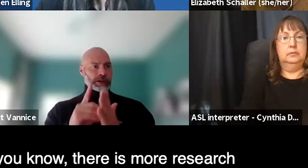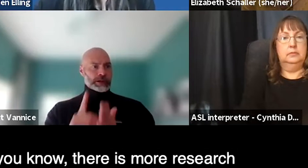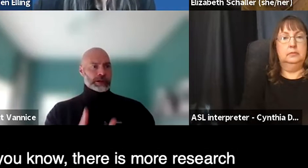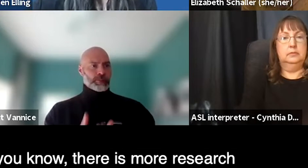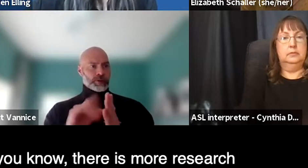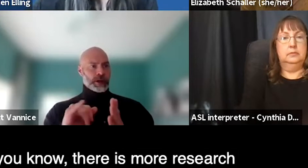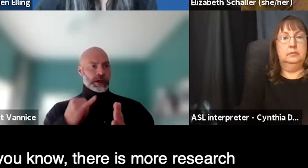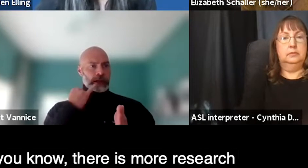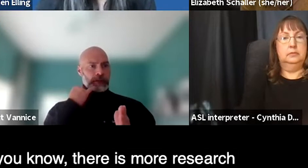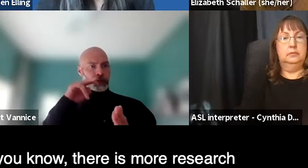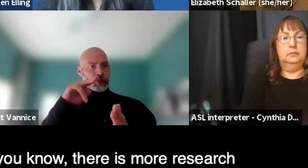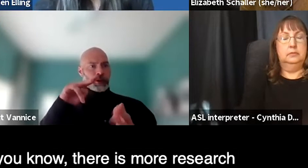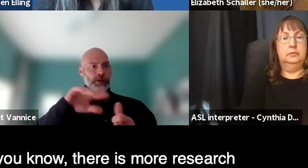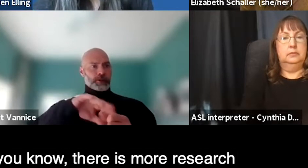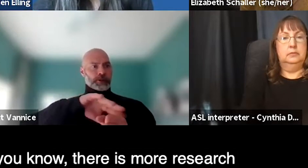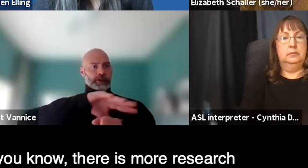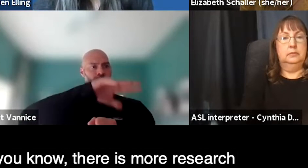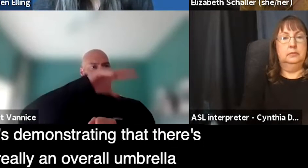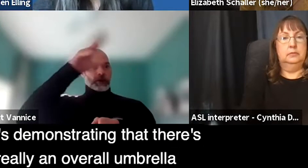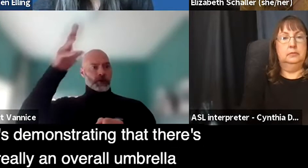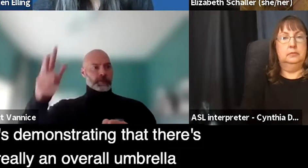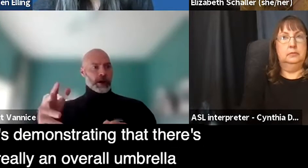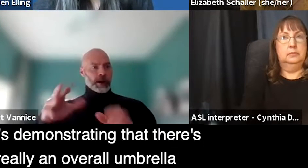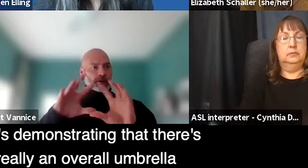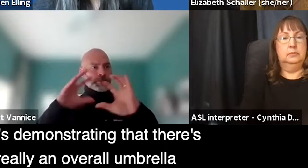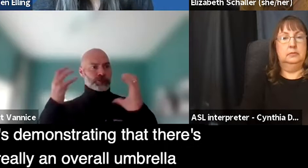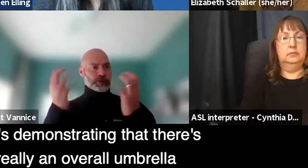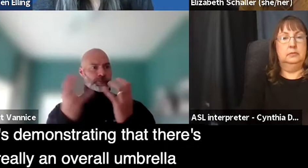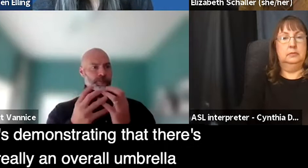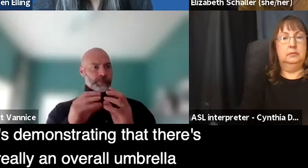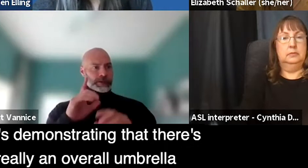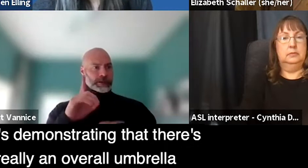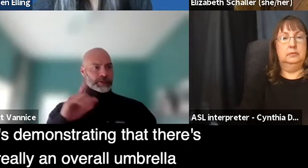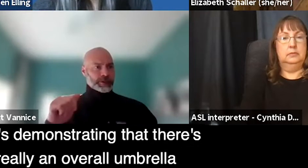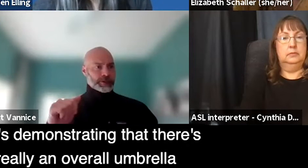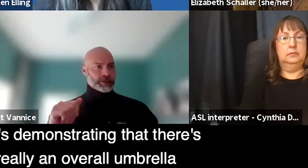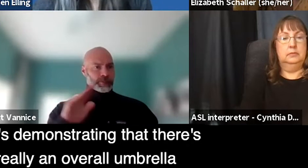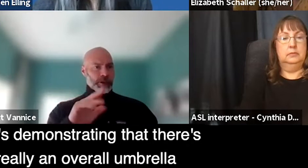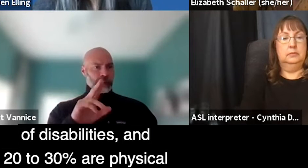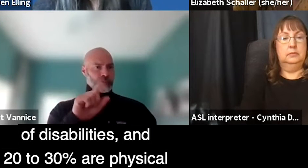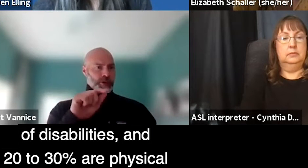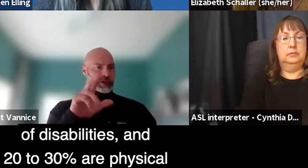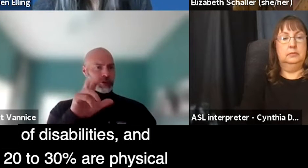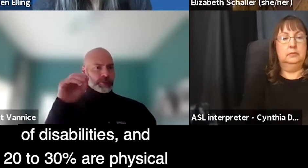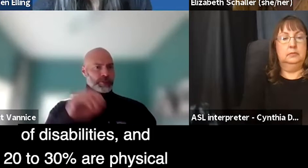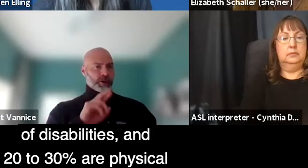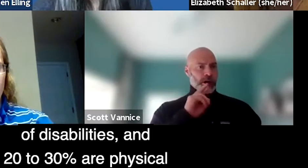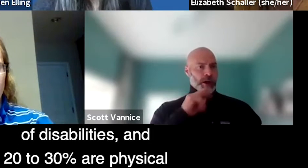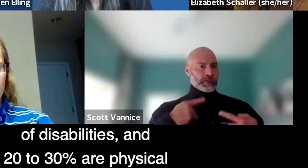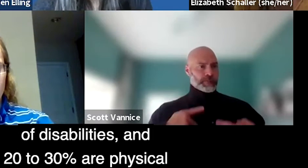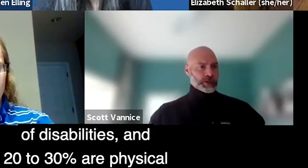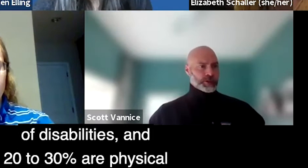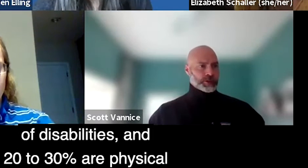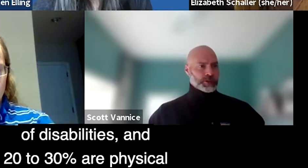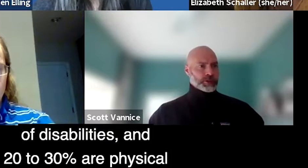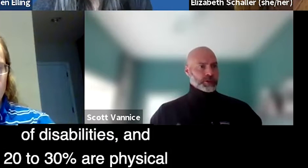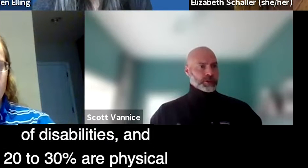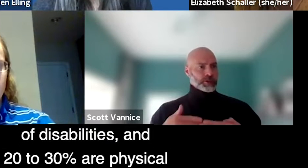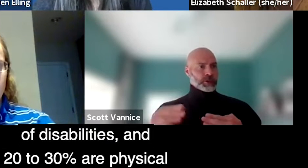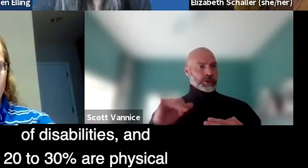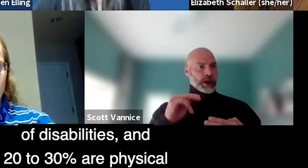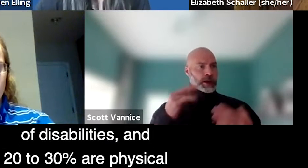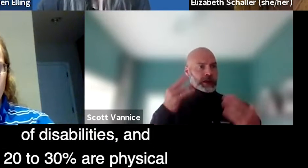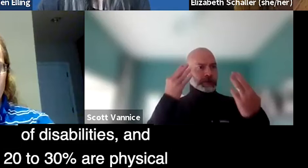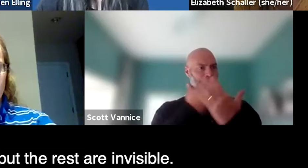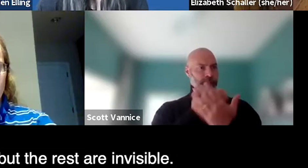so, there's more research that's demonstrating that there's really an overall umbrella of disabilities, and 20 to